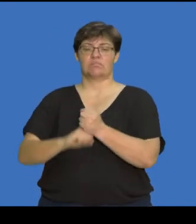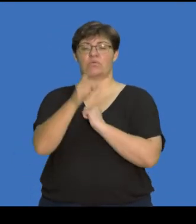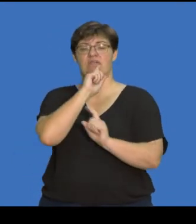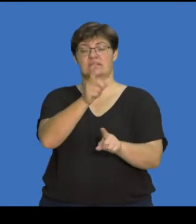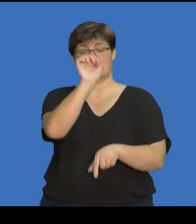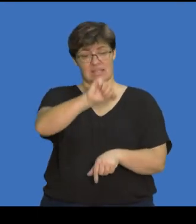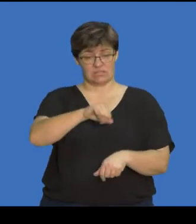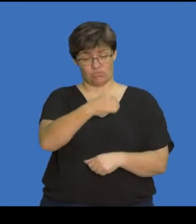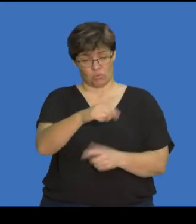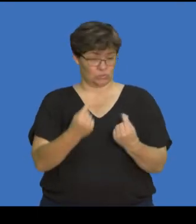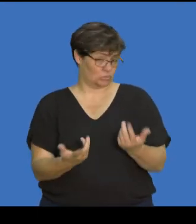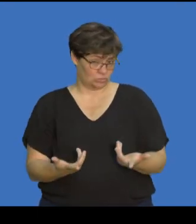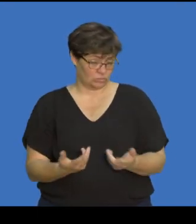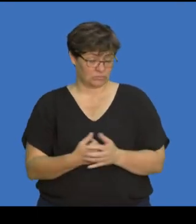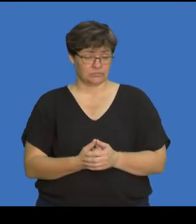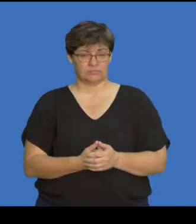Let's look at it.